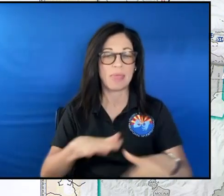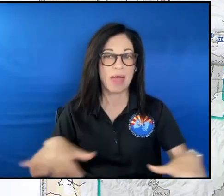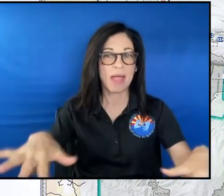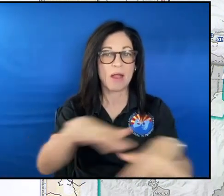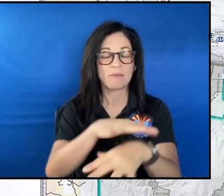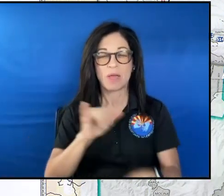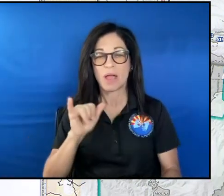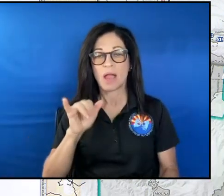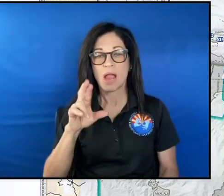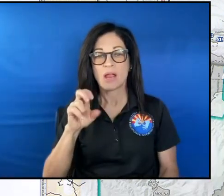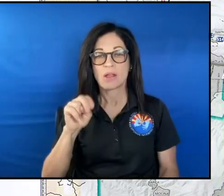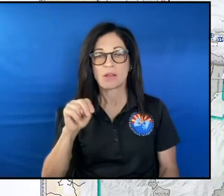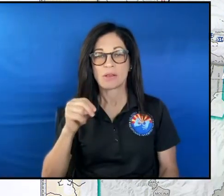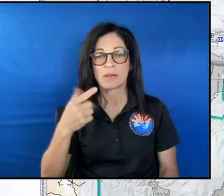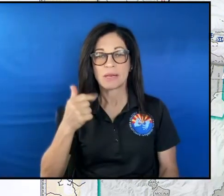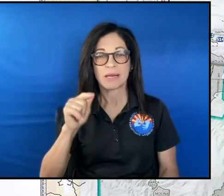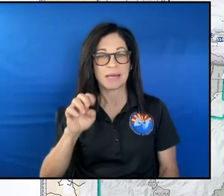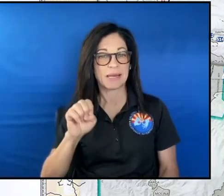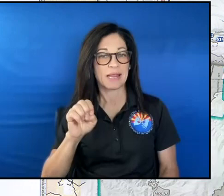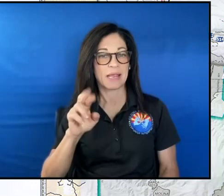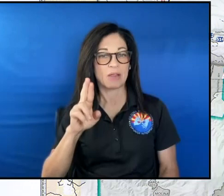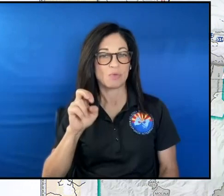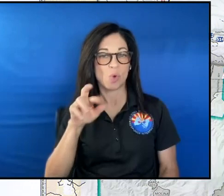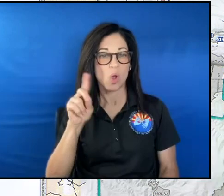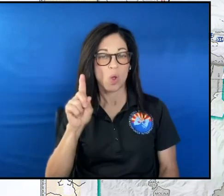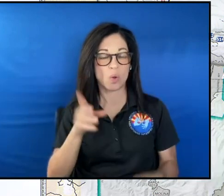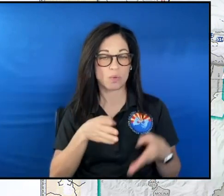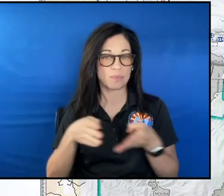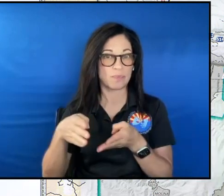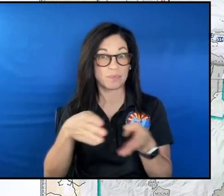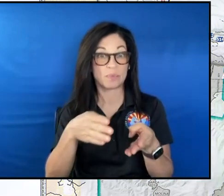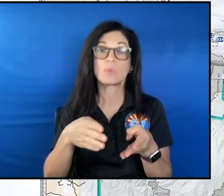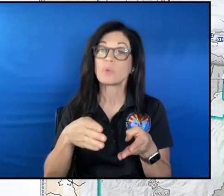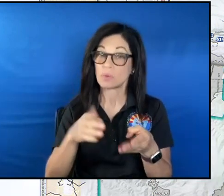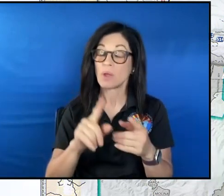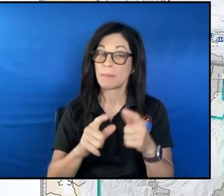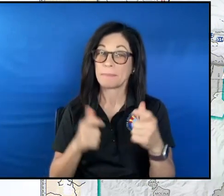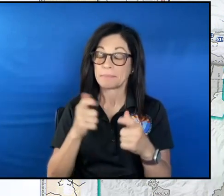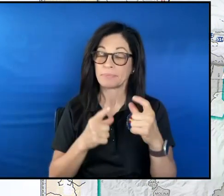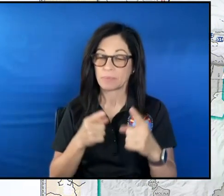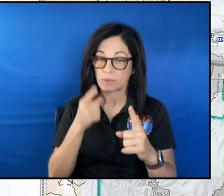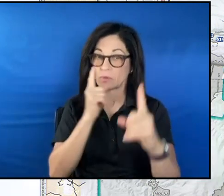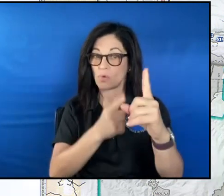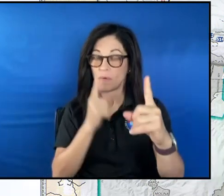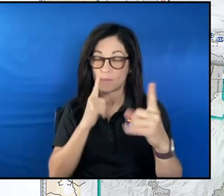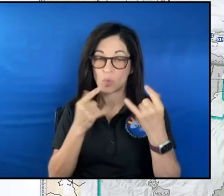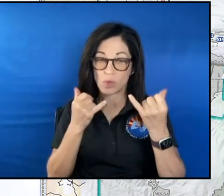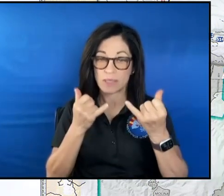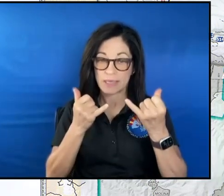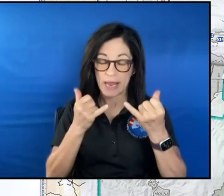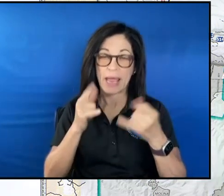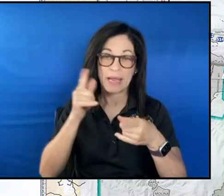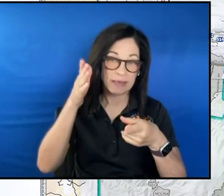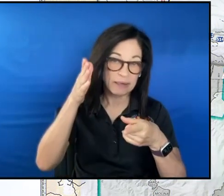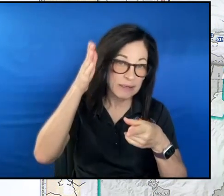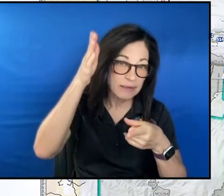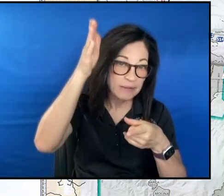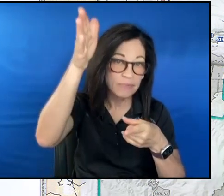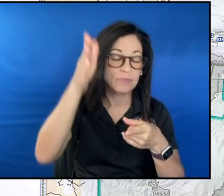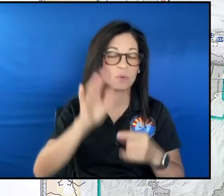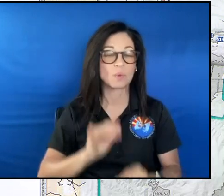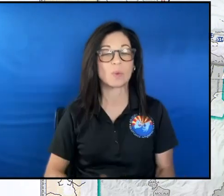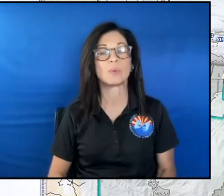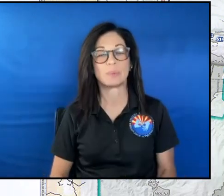which is one of the main objectives for that division for the near future. But again,